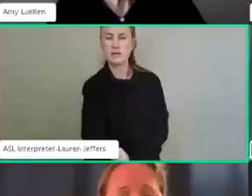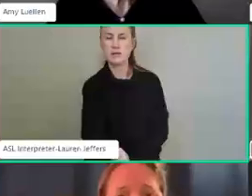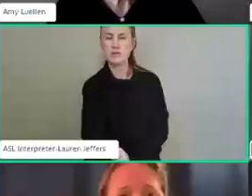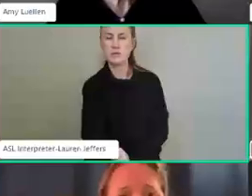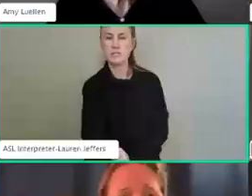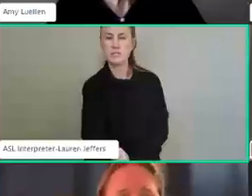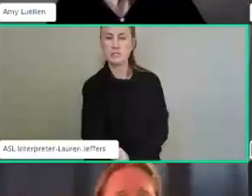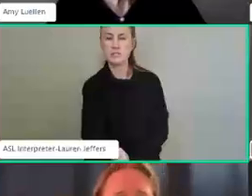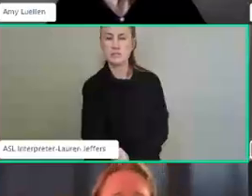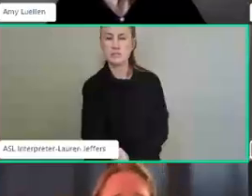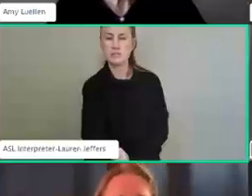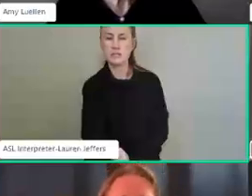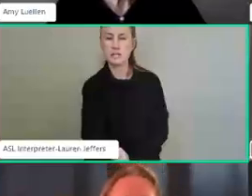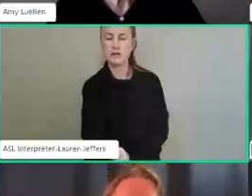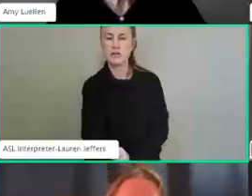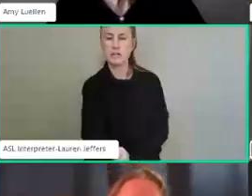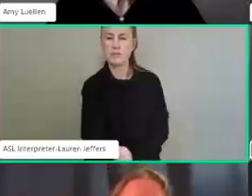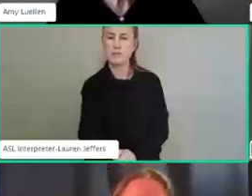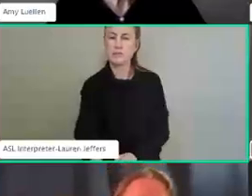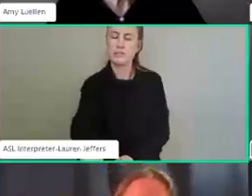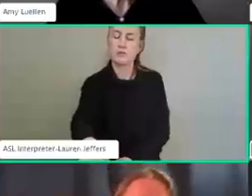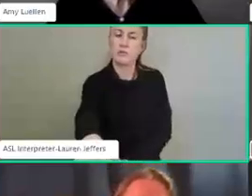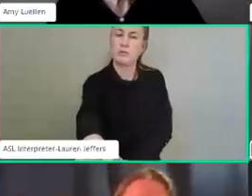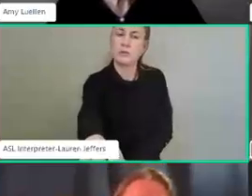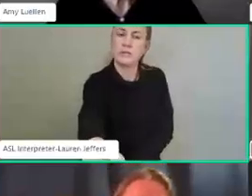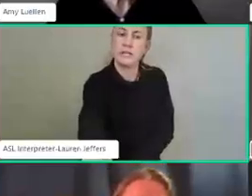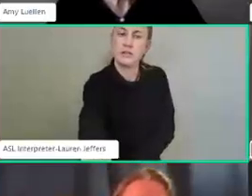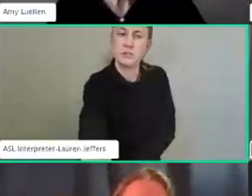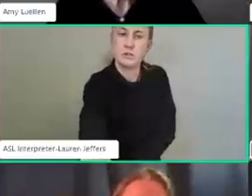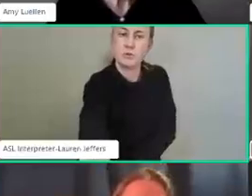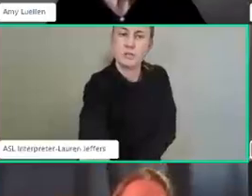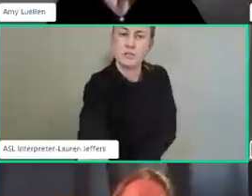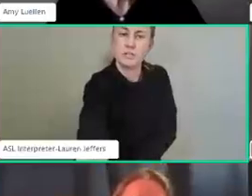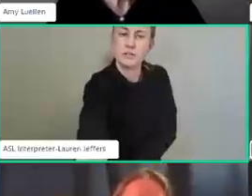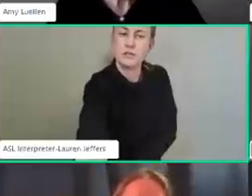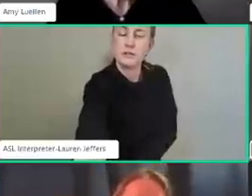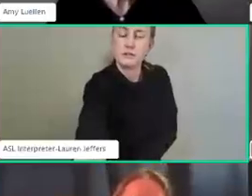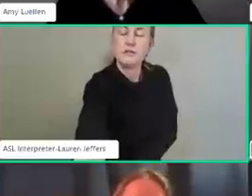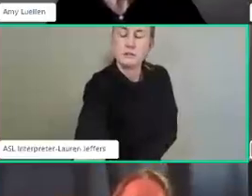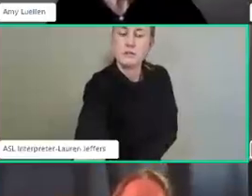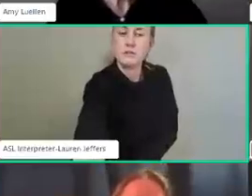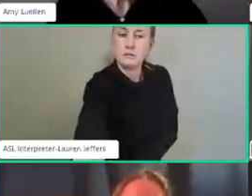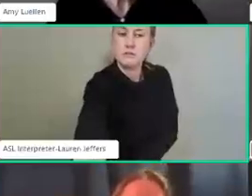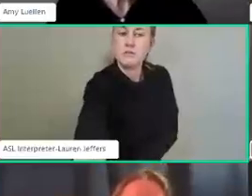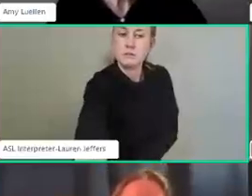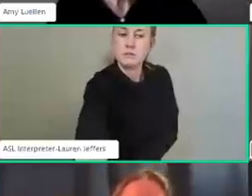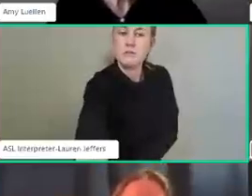like some background noise and it kind of overlapped for the interpreter to be able to hear to interpret clearly.